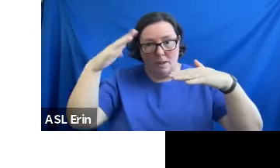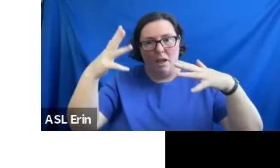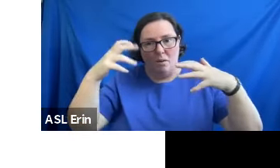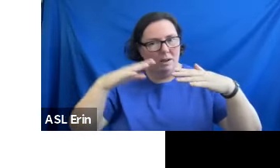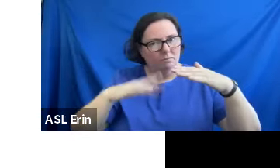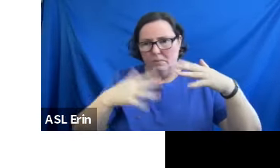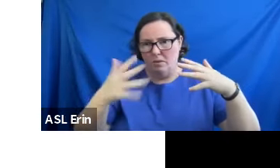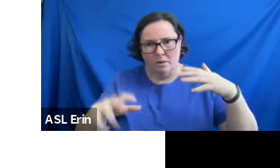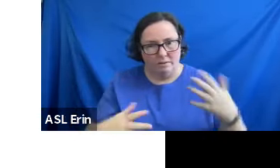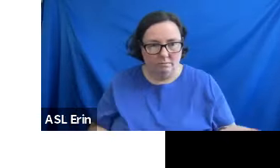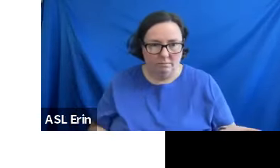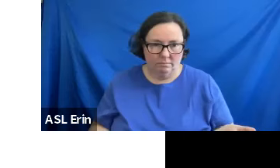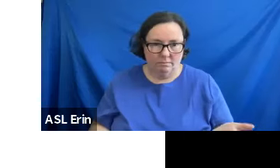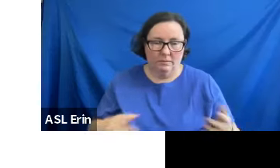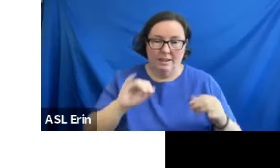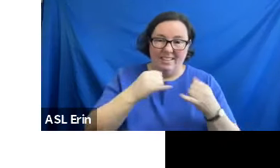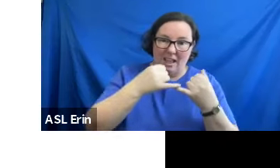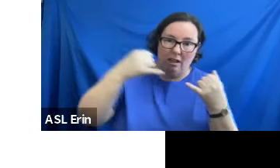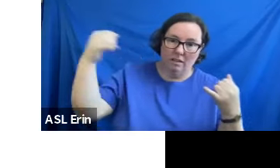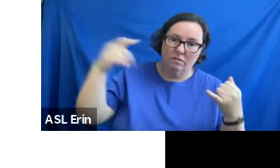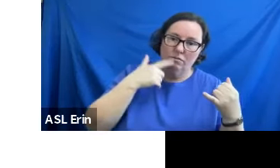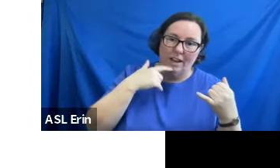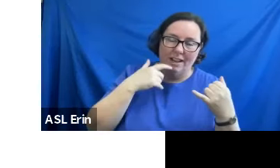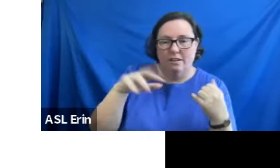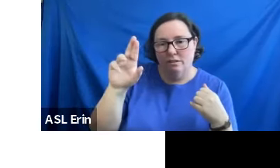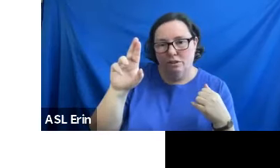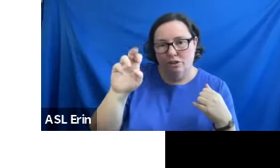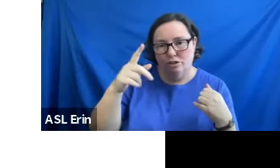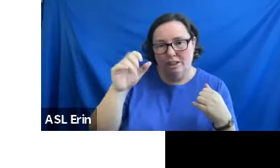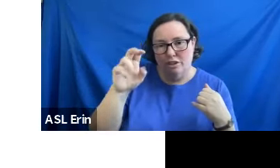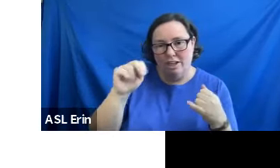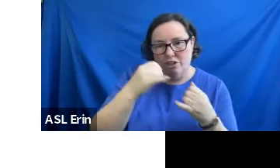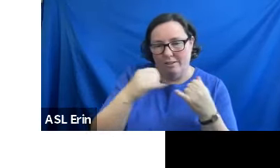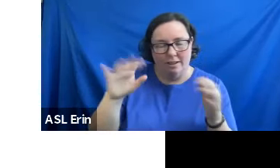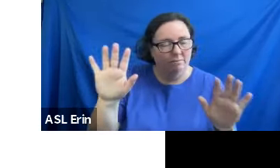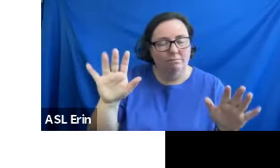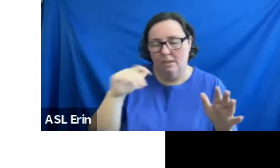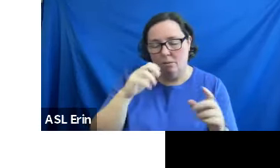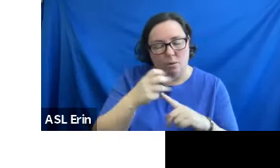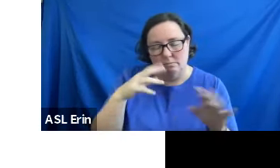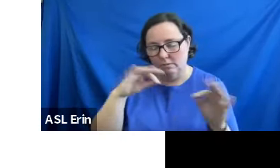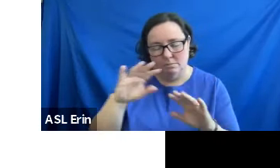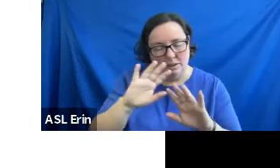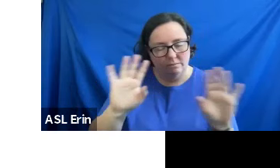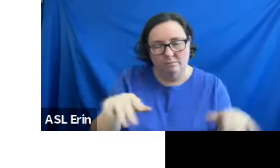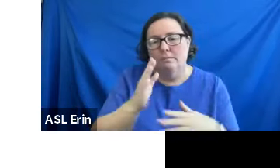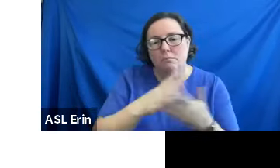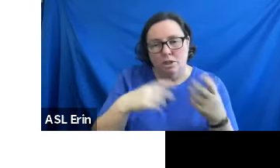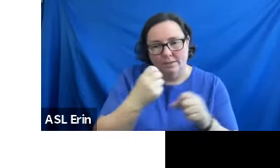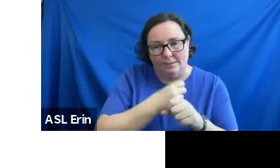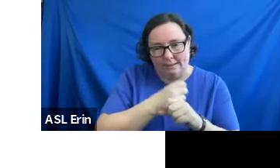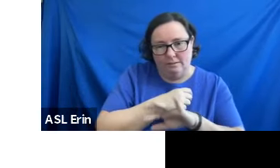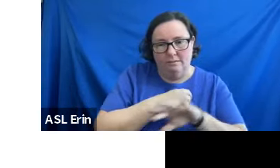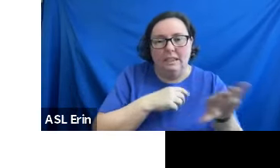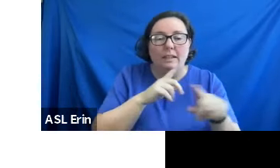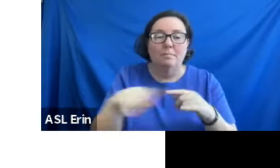the regression line, I'm not going to give you a lecture on regression, so you just have to follow this reasoning, then I